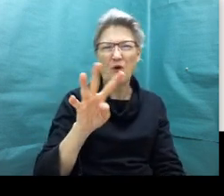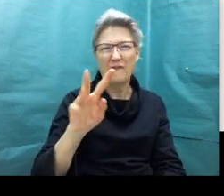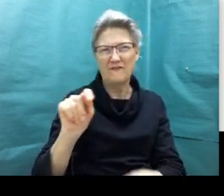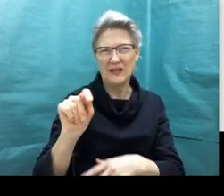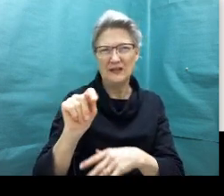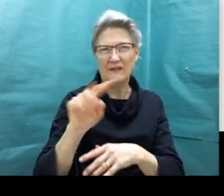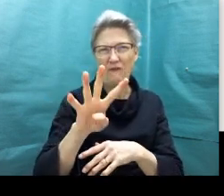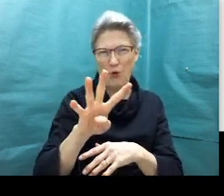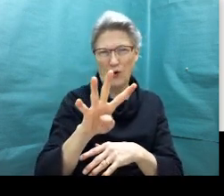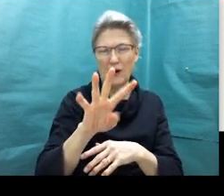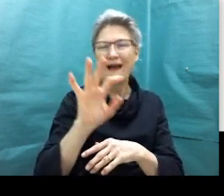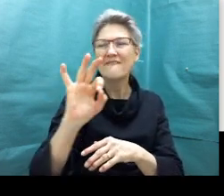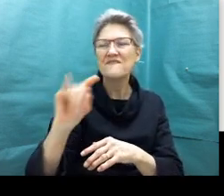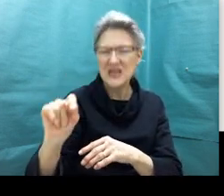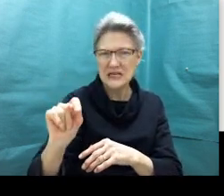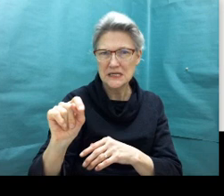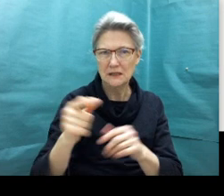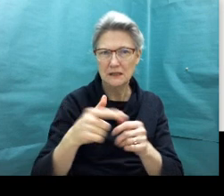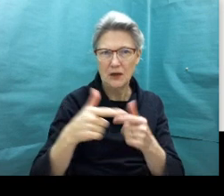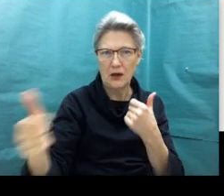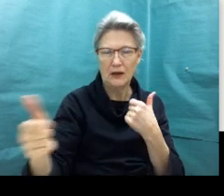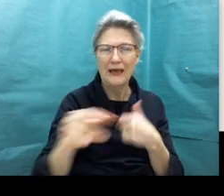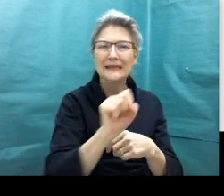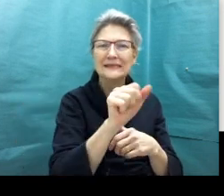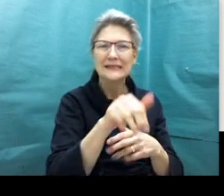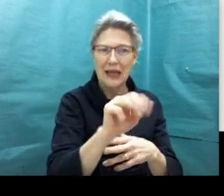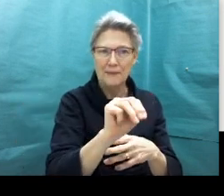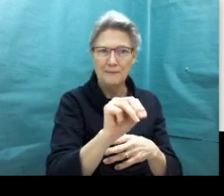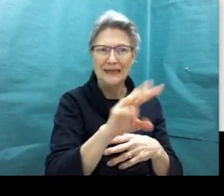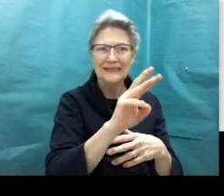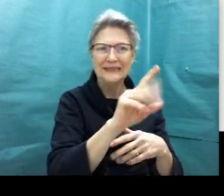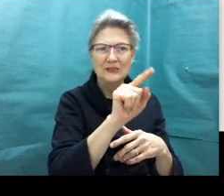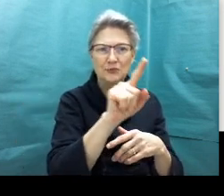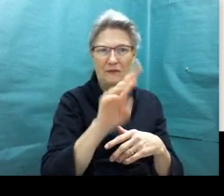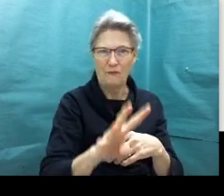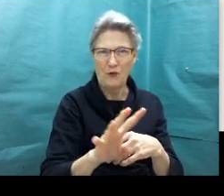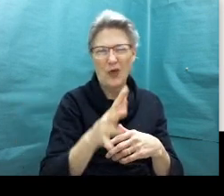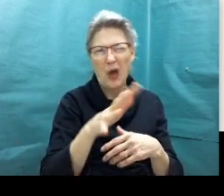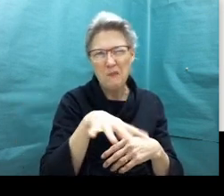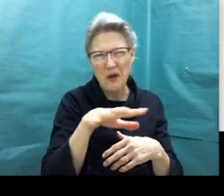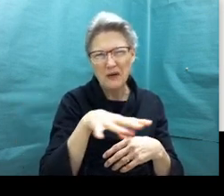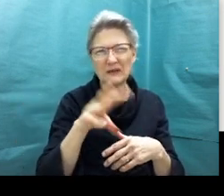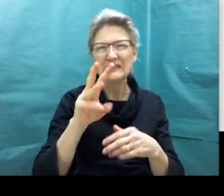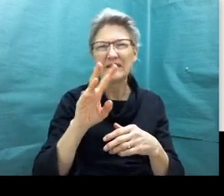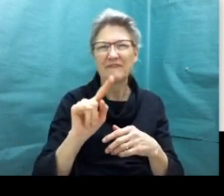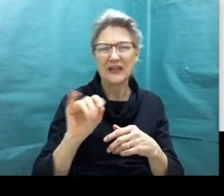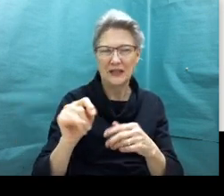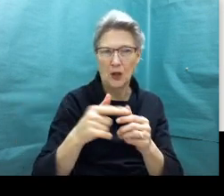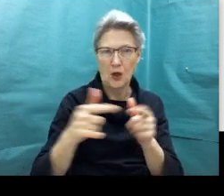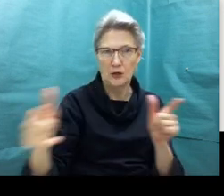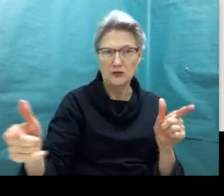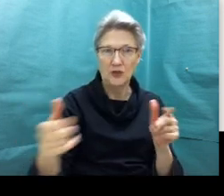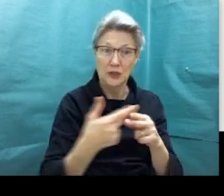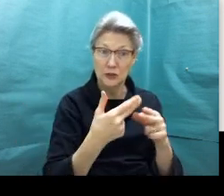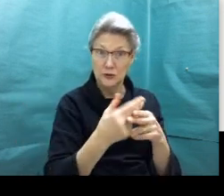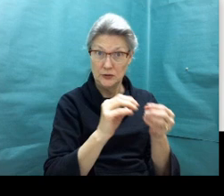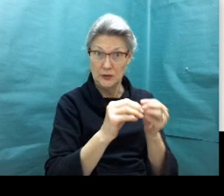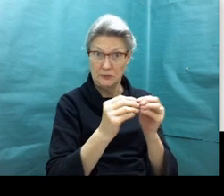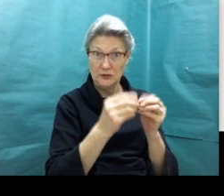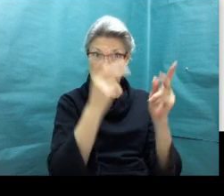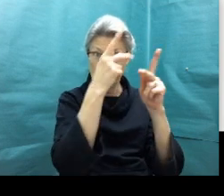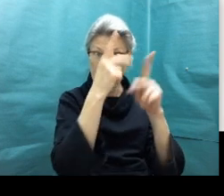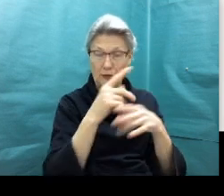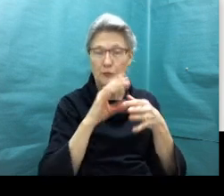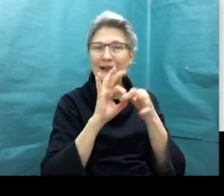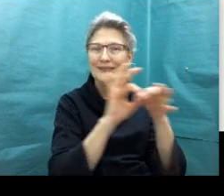long, right? And then Sam is 6 1/4 feet, about 6 feet. So I can use those numbers to figure